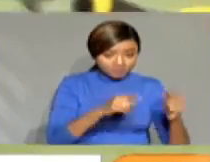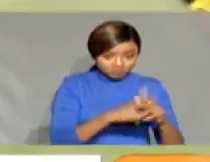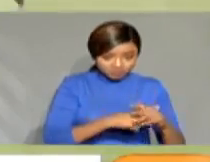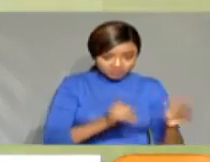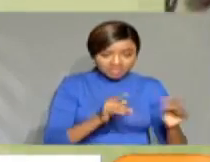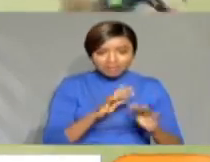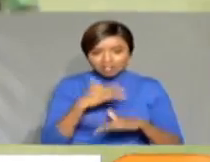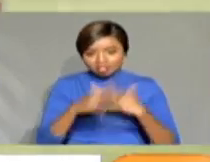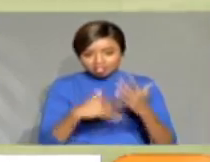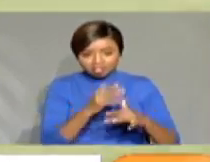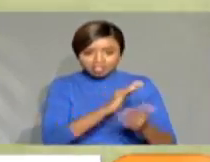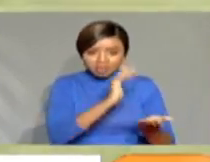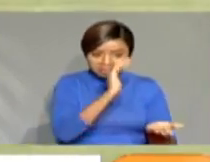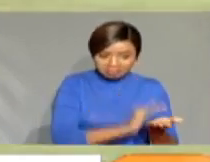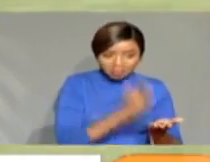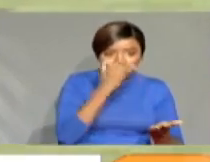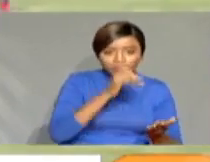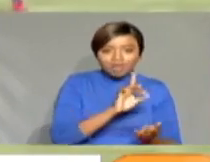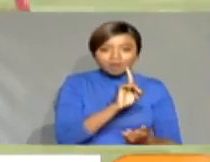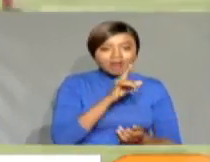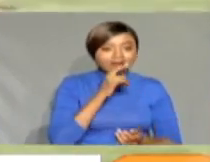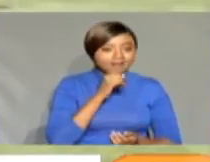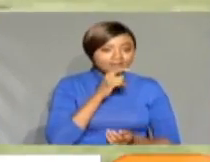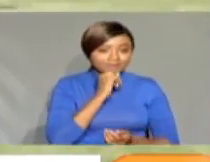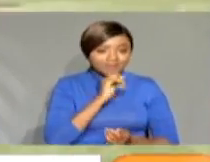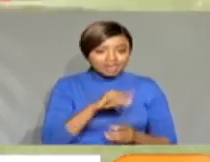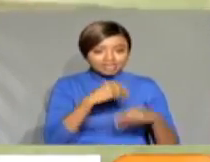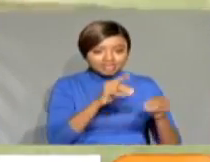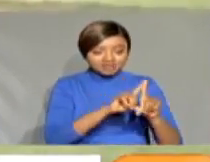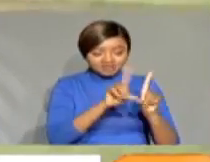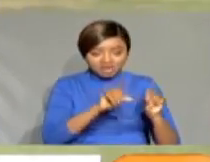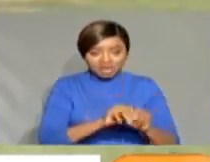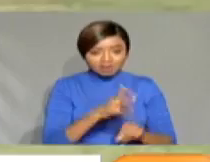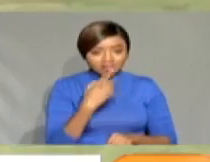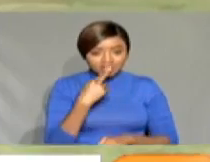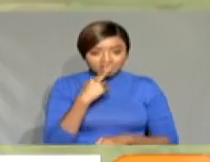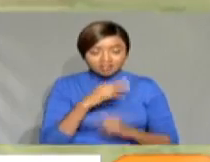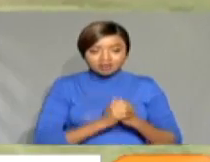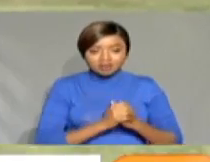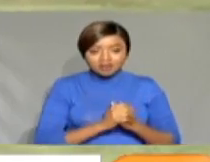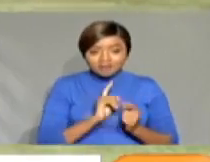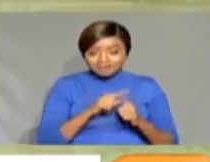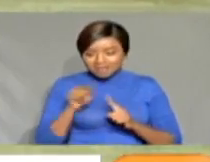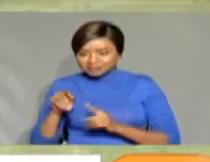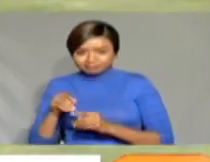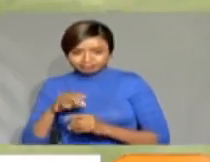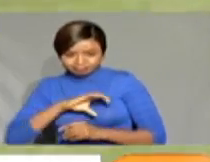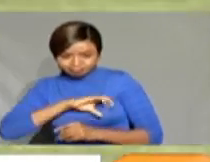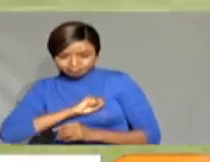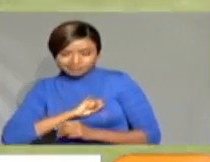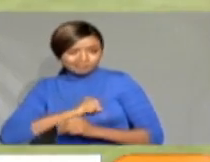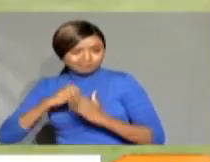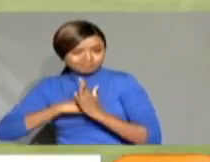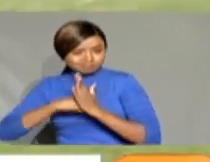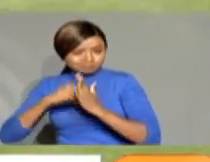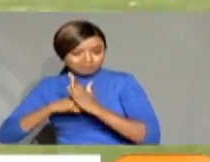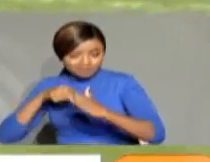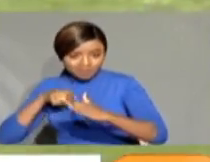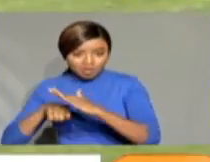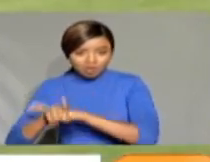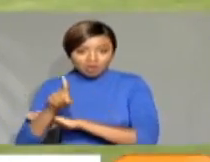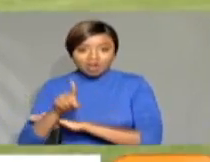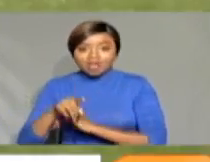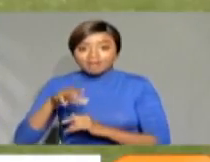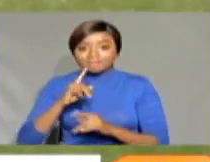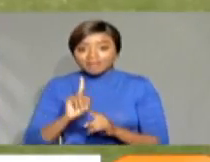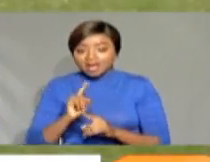to 10 men after Bethuel Warambo was sent off for foul play. Tusker got a lifeline with a penalty in stoppage